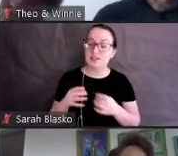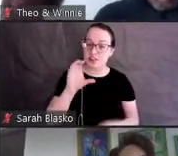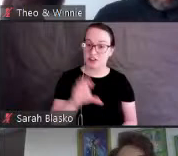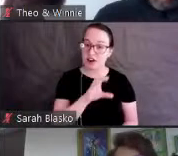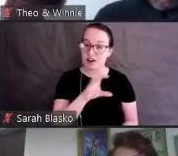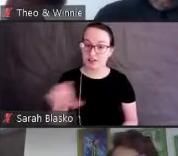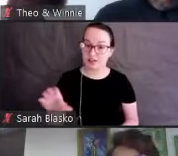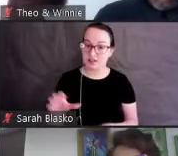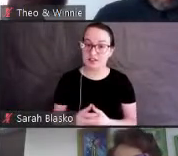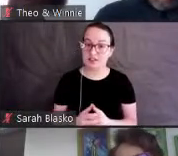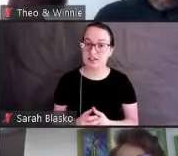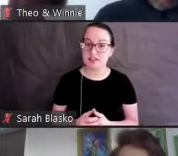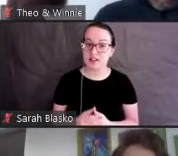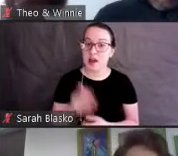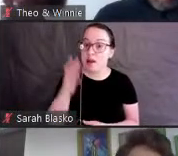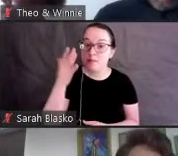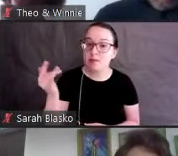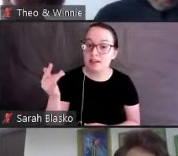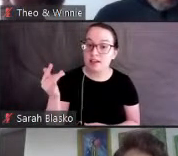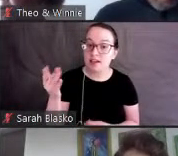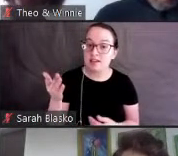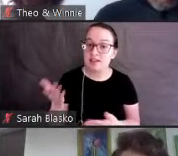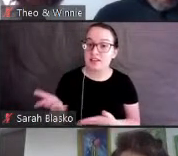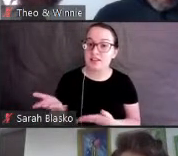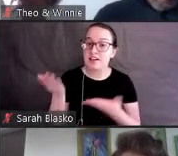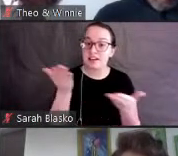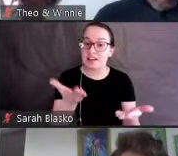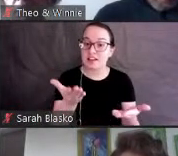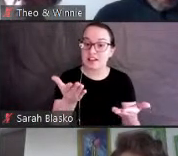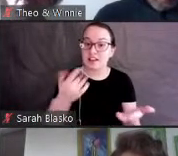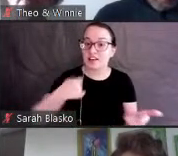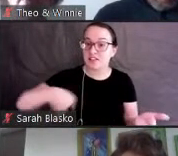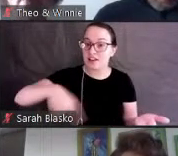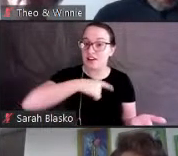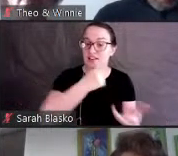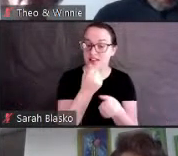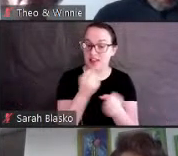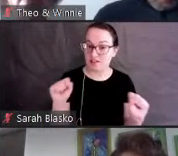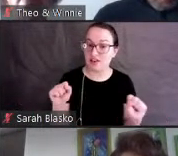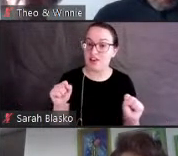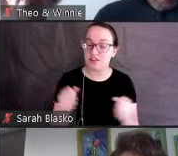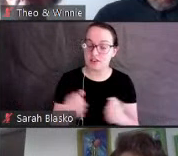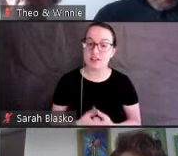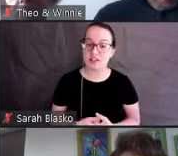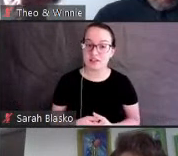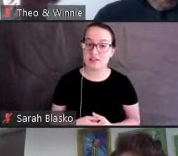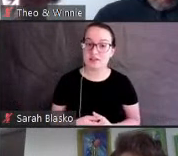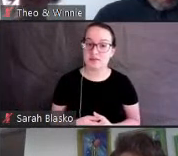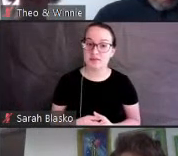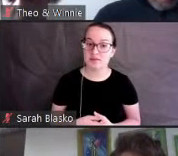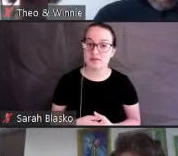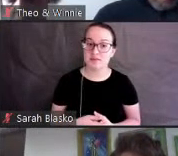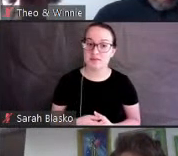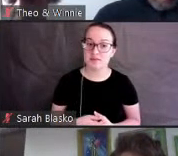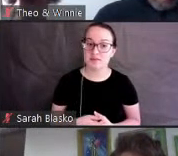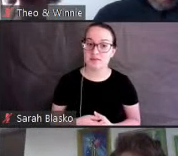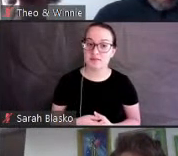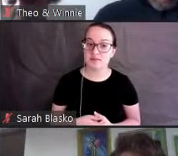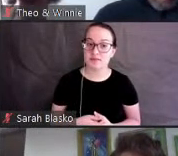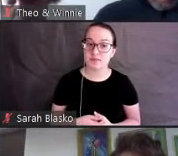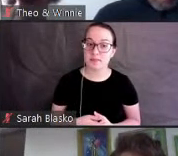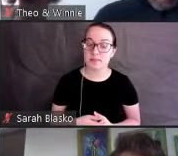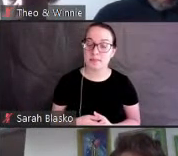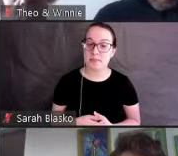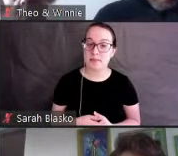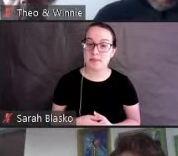bring salvation to you and me. He goes, now what's happening is that the world is being